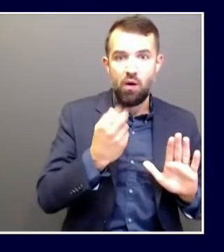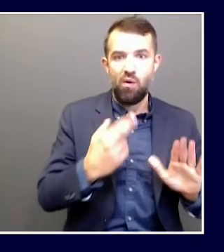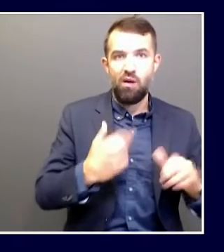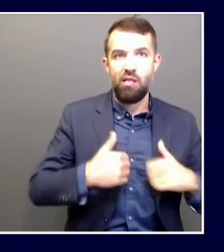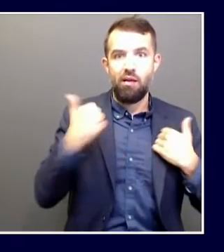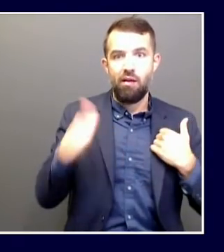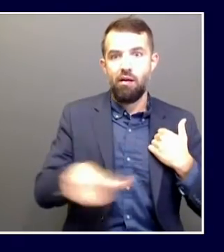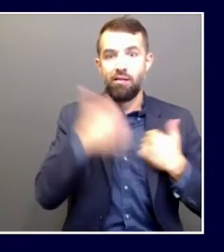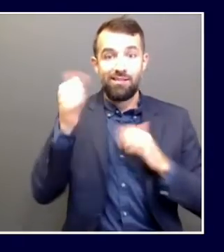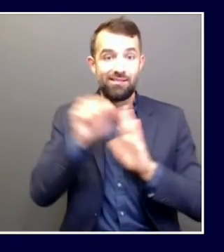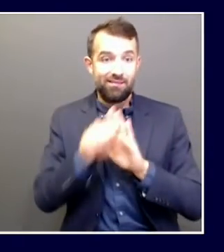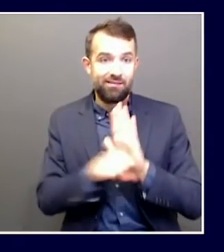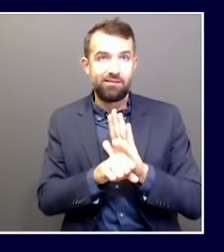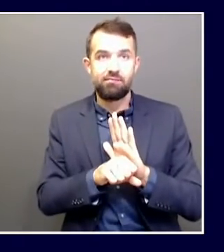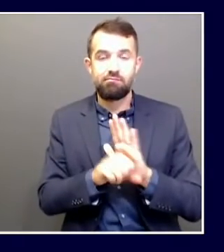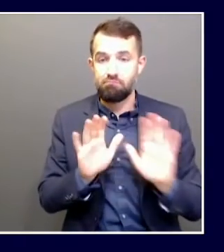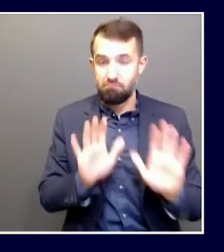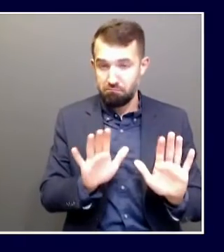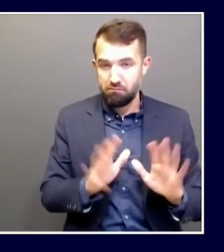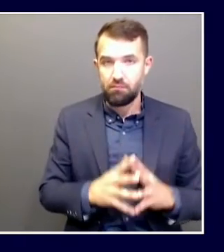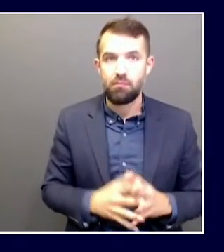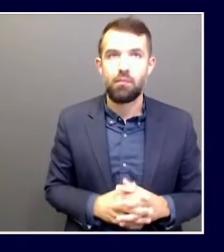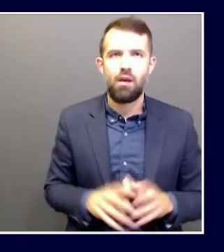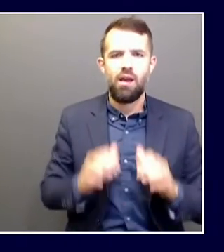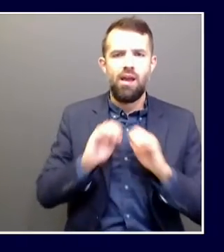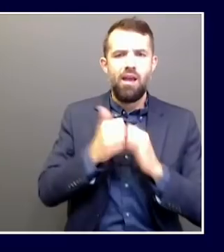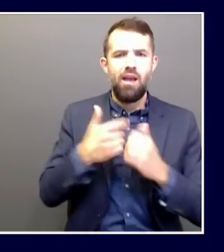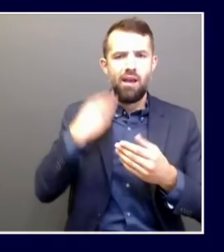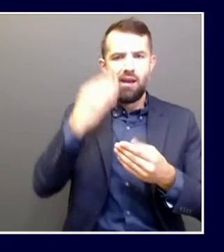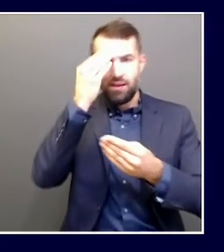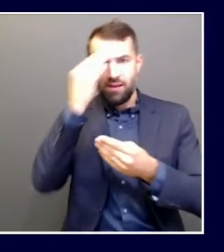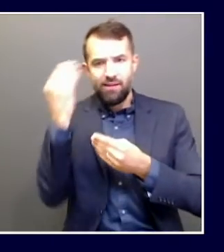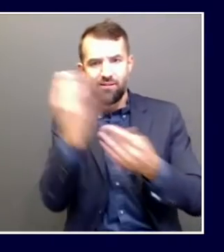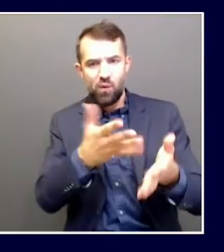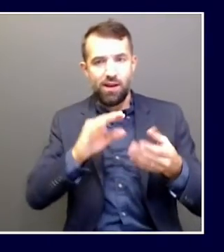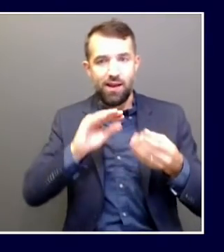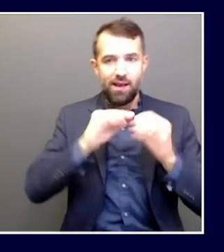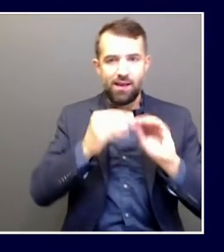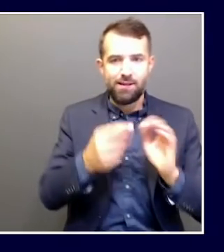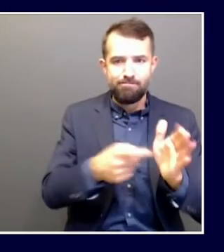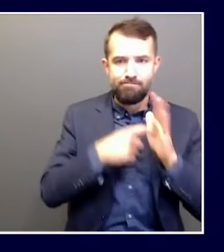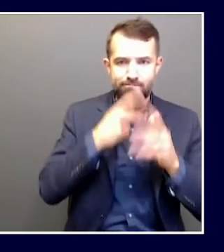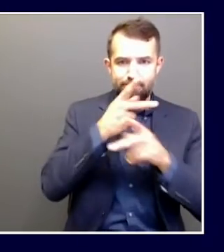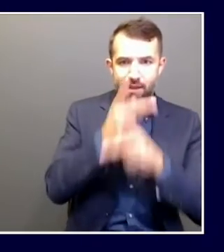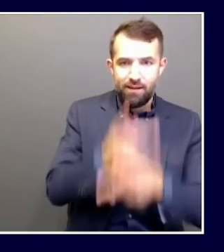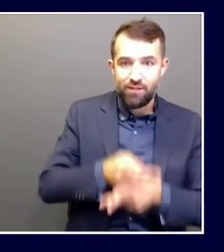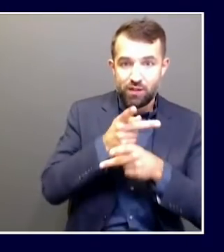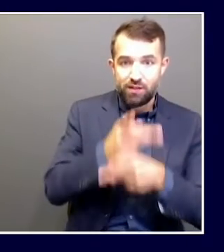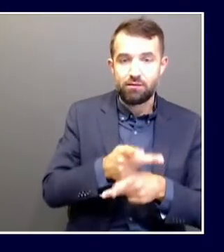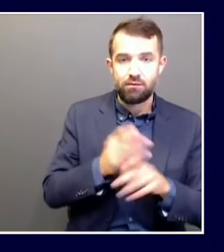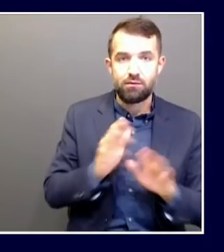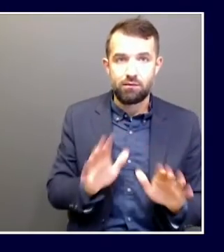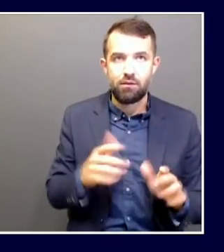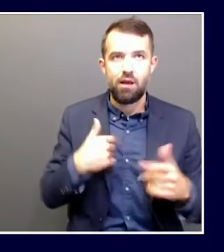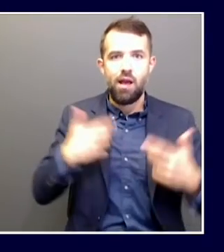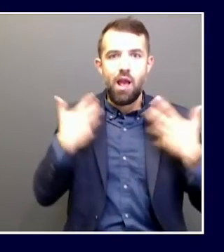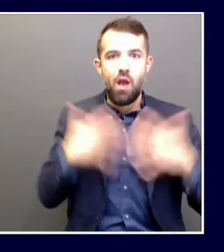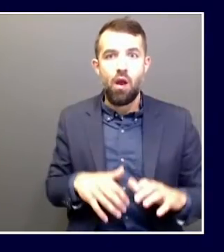down thinking about how we're thinking about things, to the latter question you raised, Kevin, we're